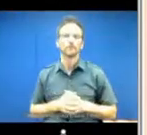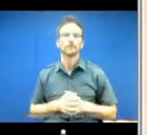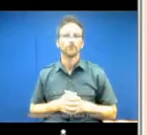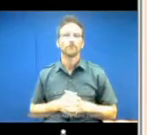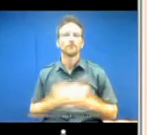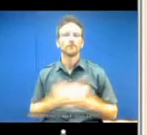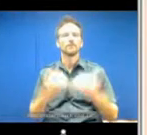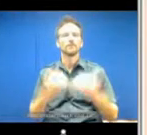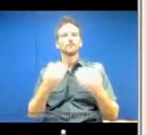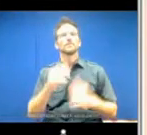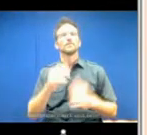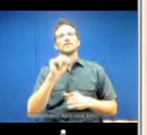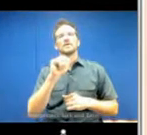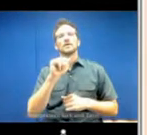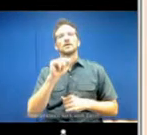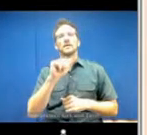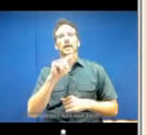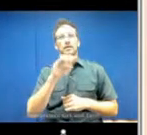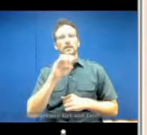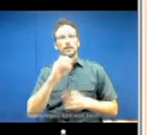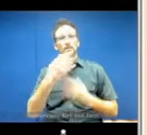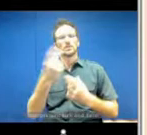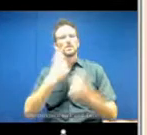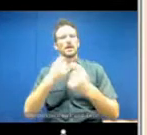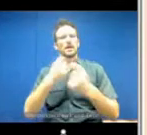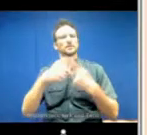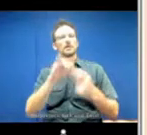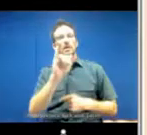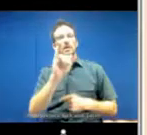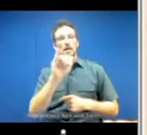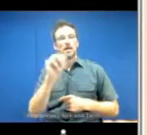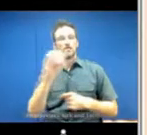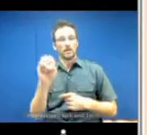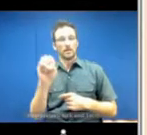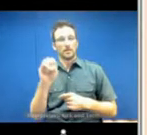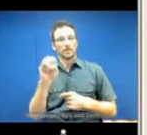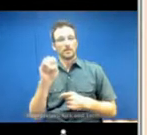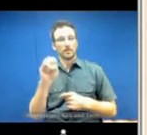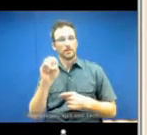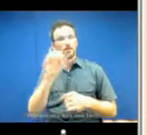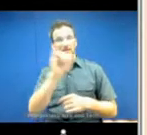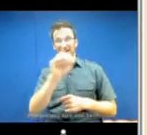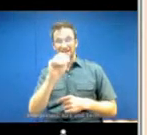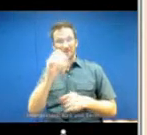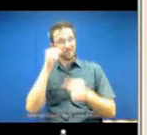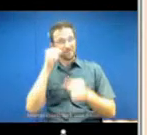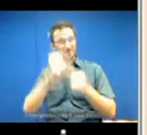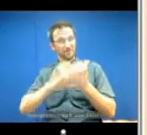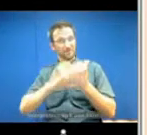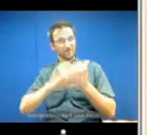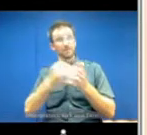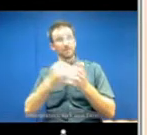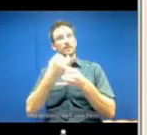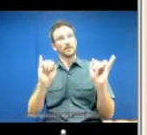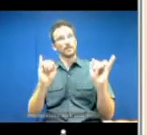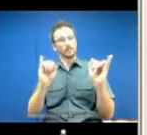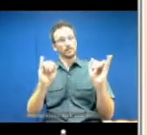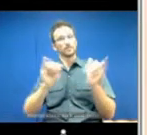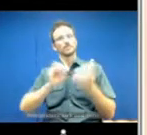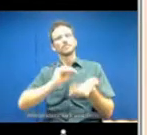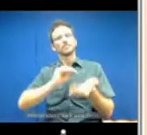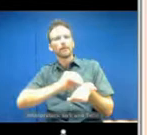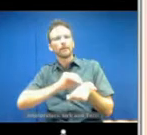Natalie has two IME-related questions. Remember, an IME was the independent medical examination in a personal injury case.